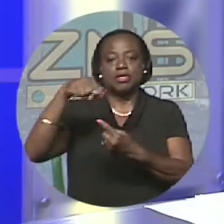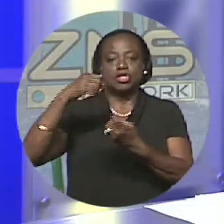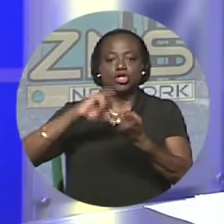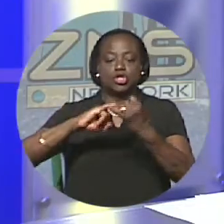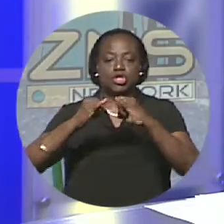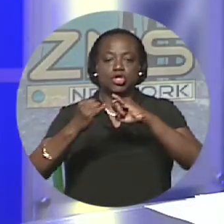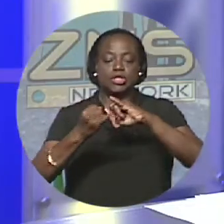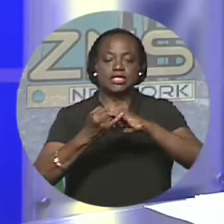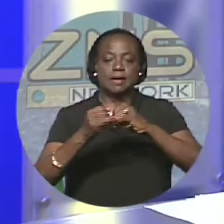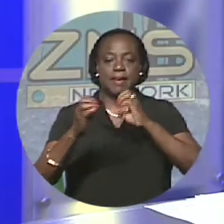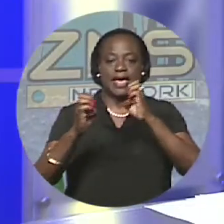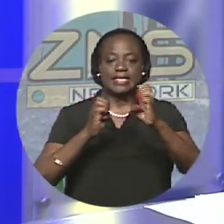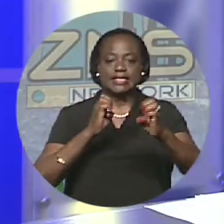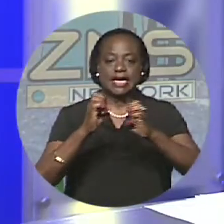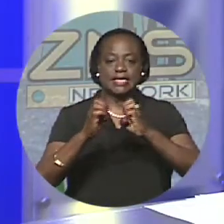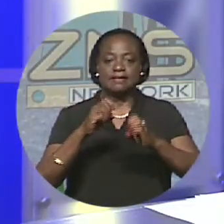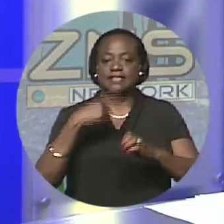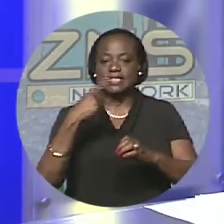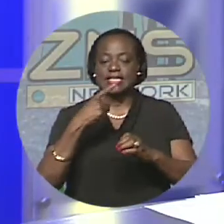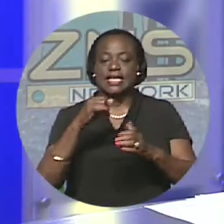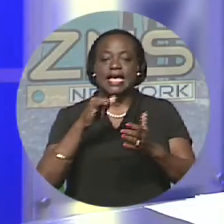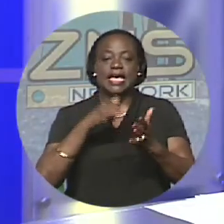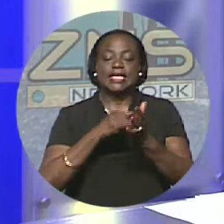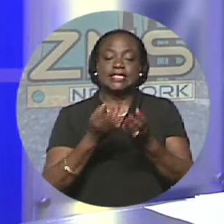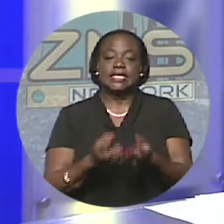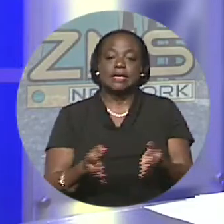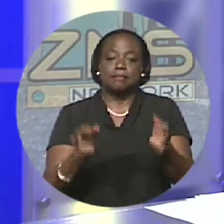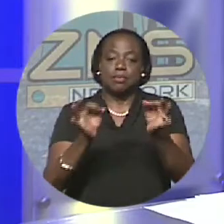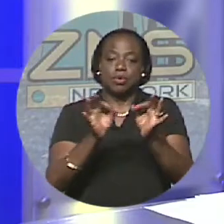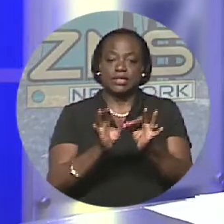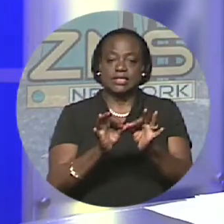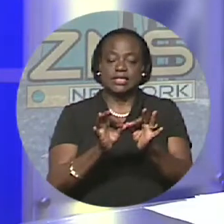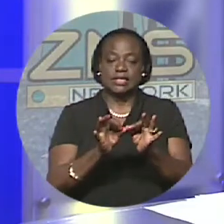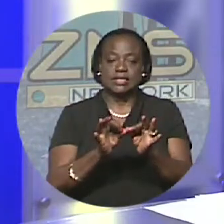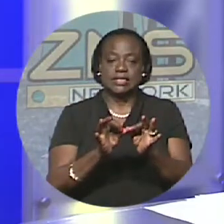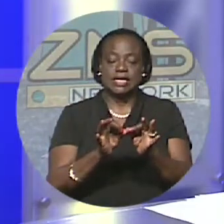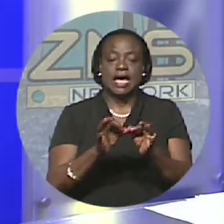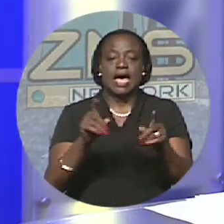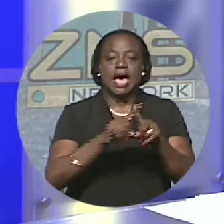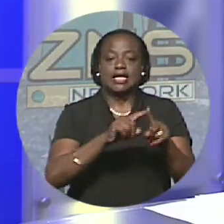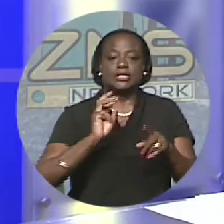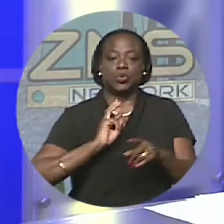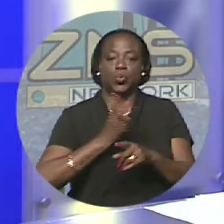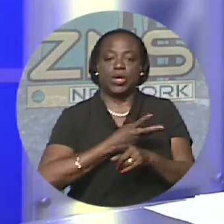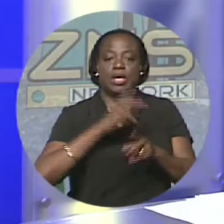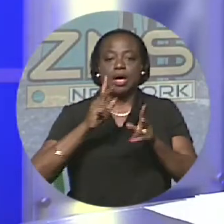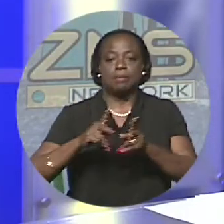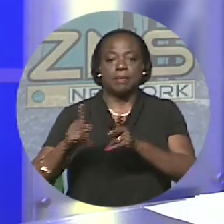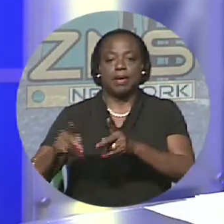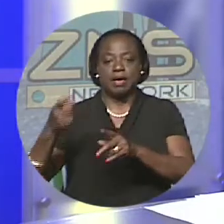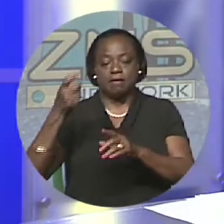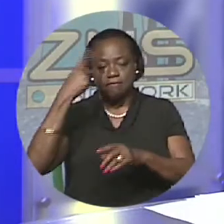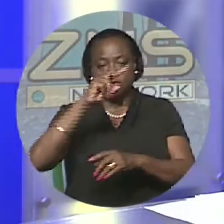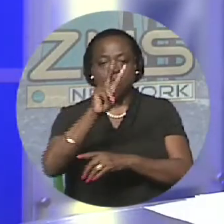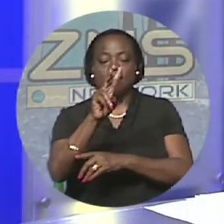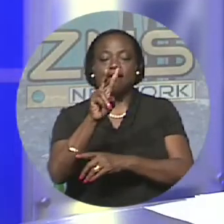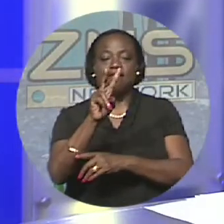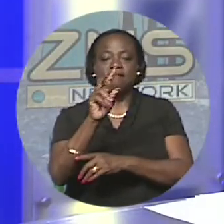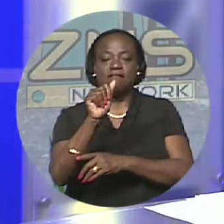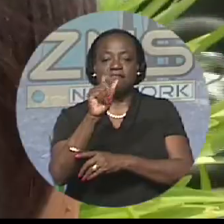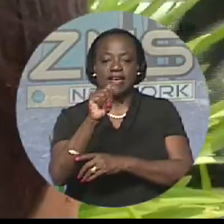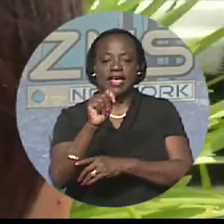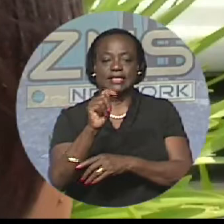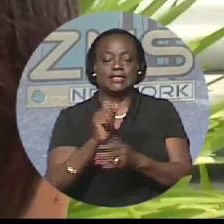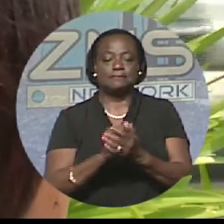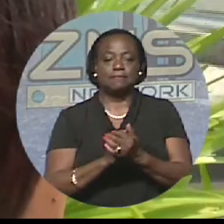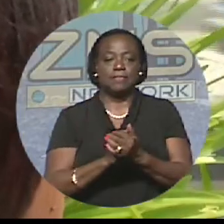it's crucial for the sector to be ready, as the focus must now be on preparing for VAT's implementation and administration. There are